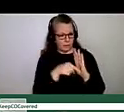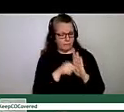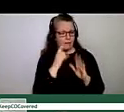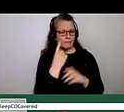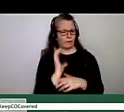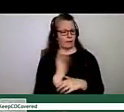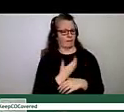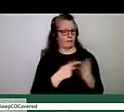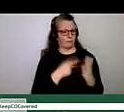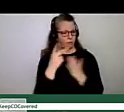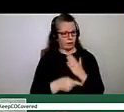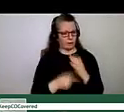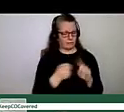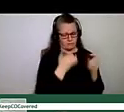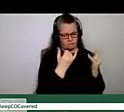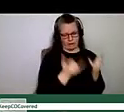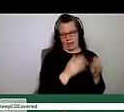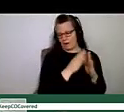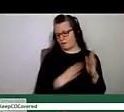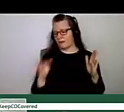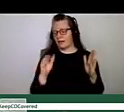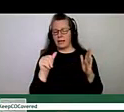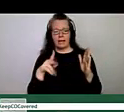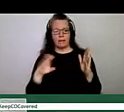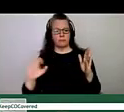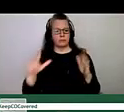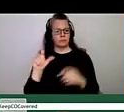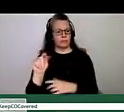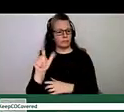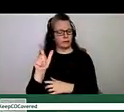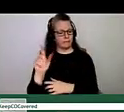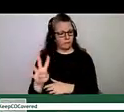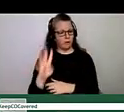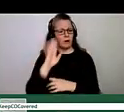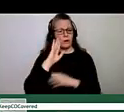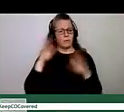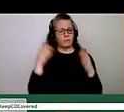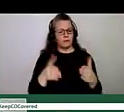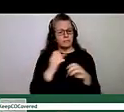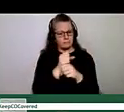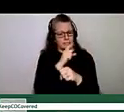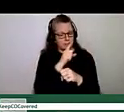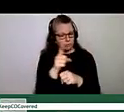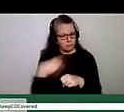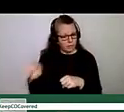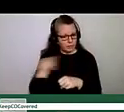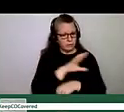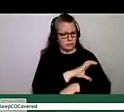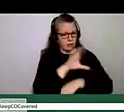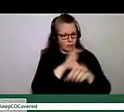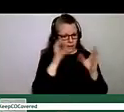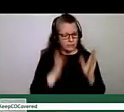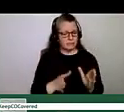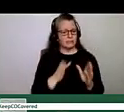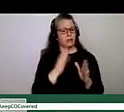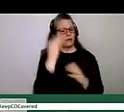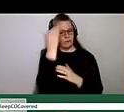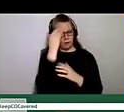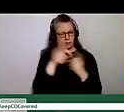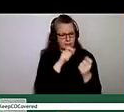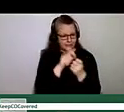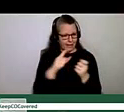programs between now and April 2024, and we are focused on ensuring that those Coloradans know exactly what actions they need to